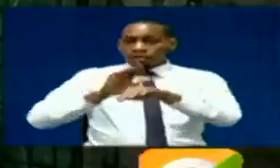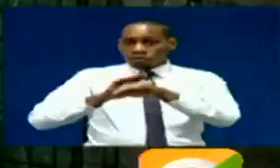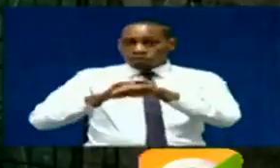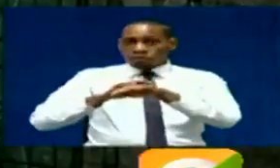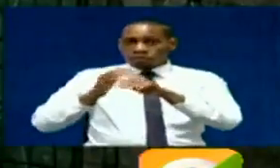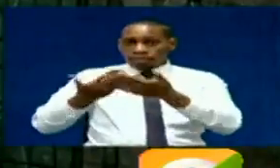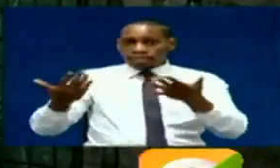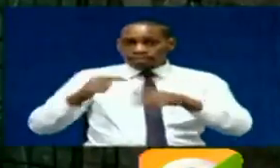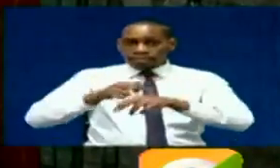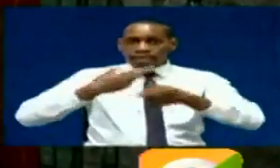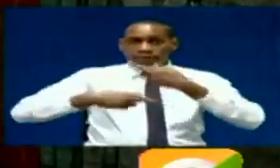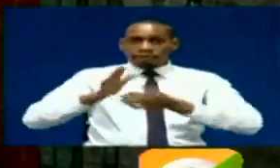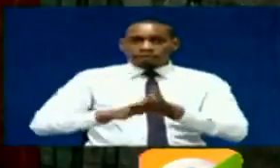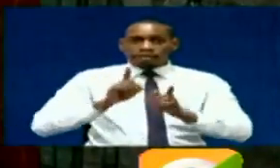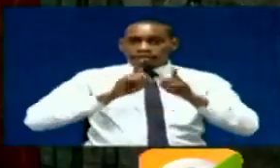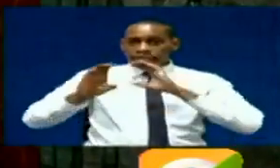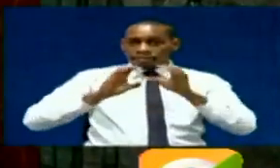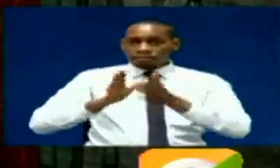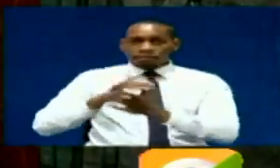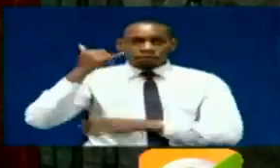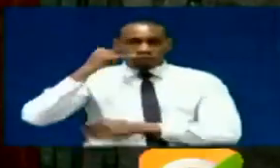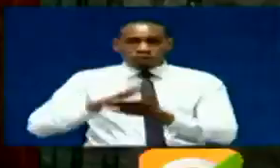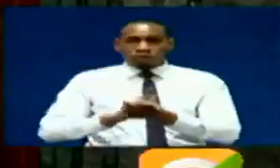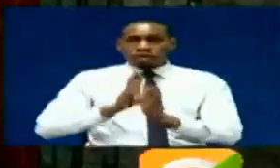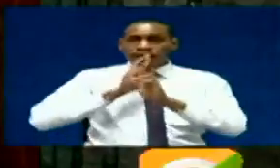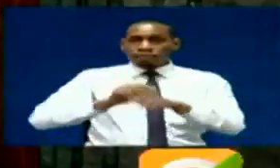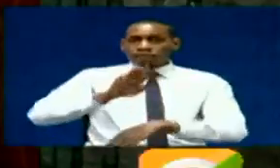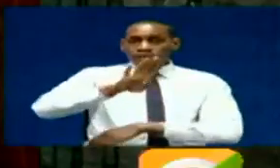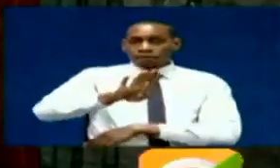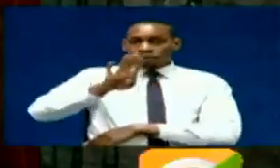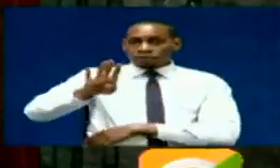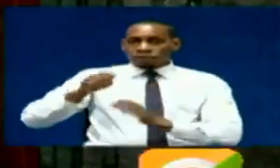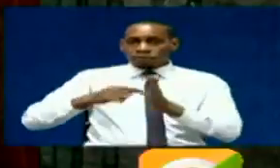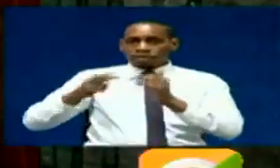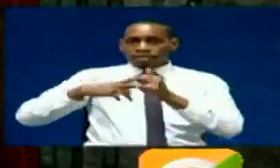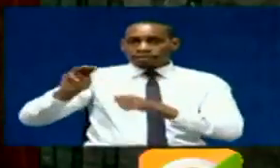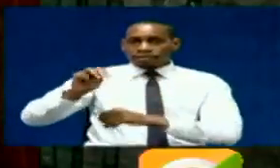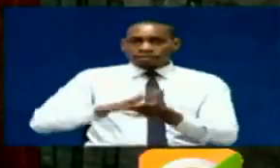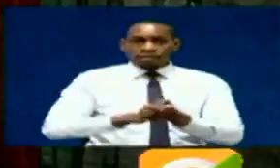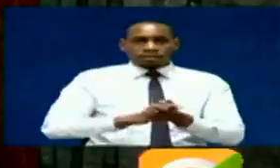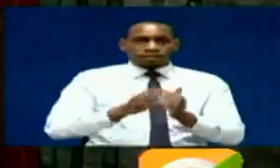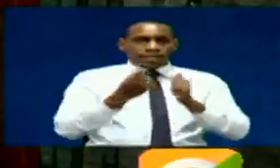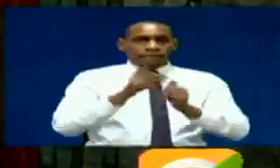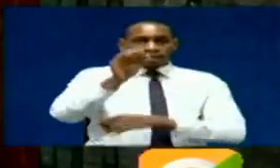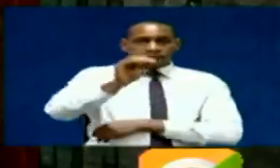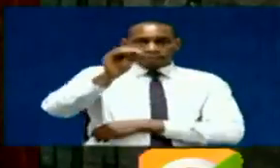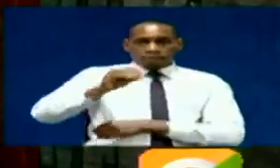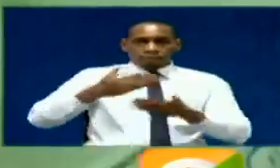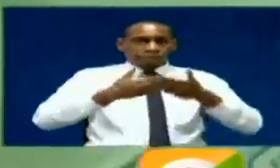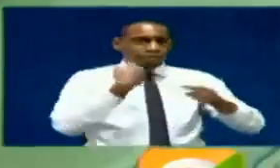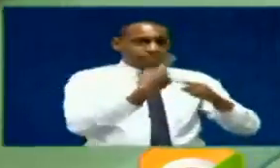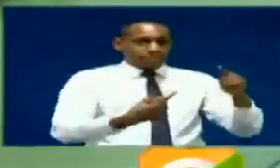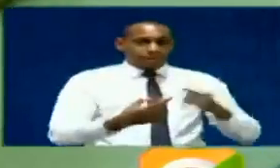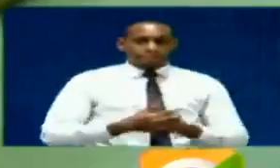the period under review, as the mobile data segment raked in 44.7 billion shillings, an 11.7% growth from the previous